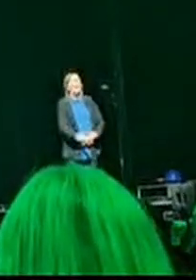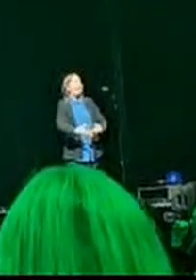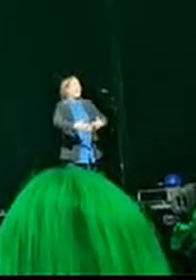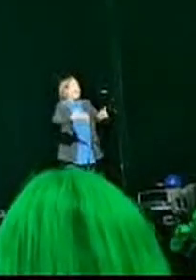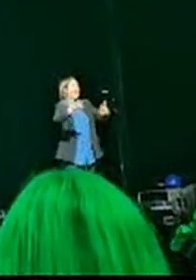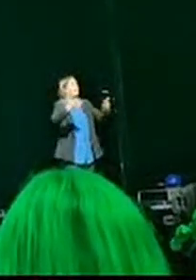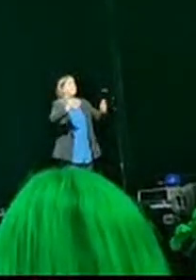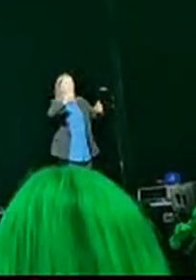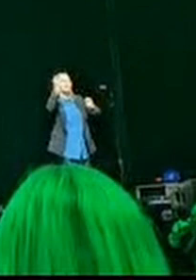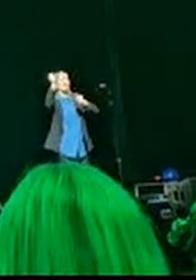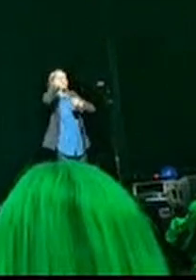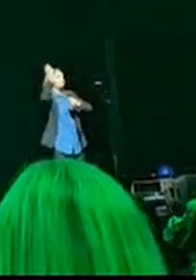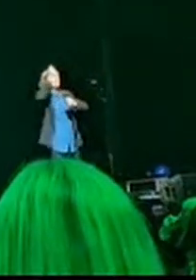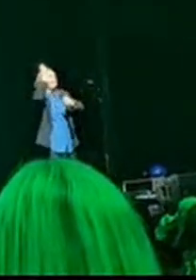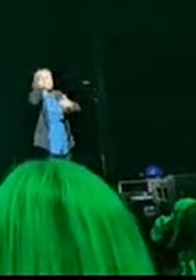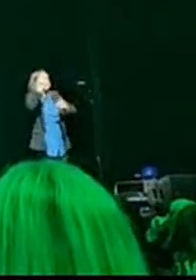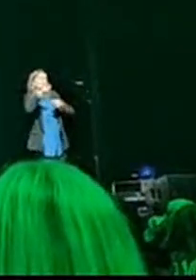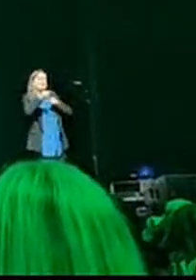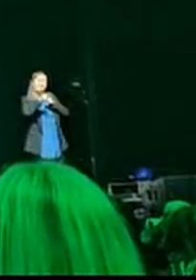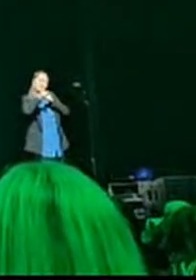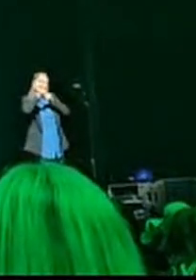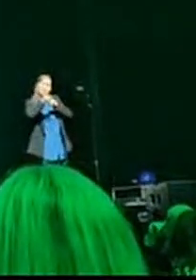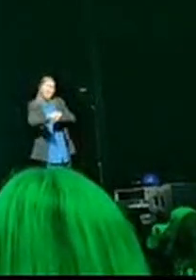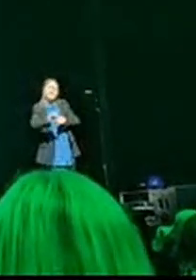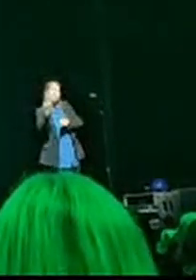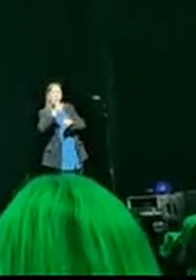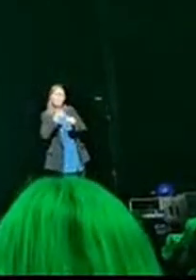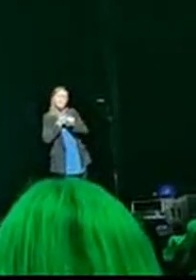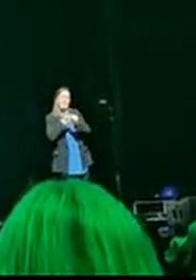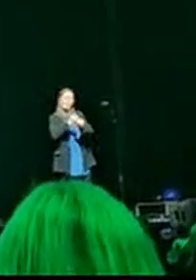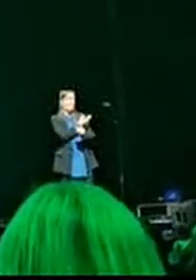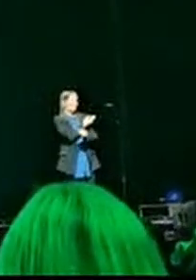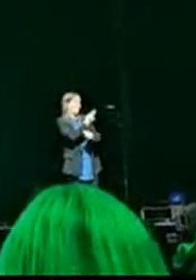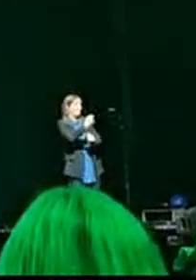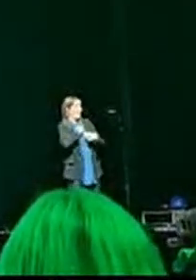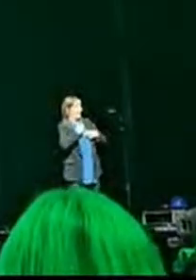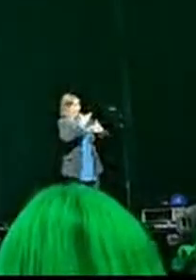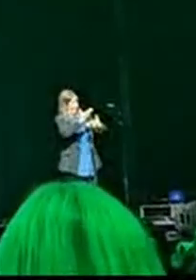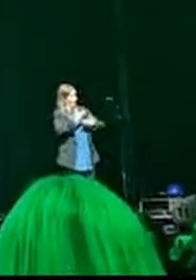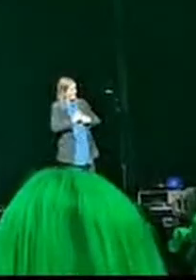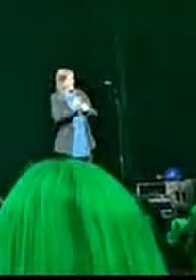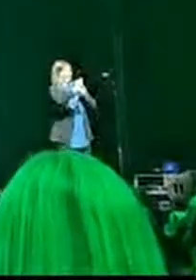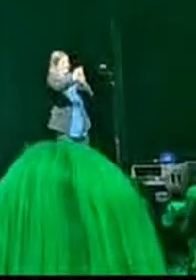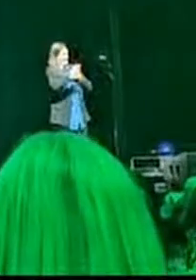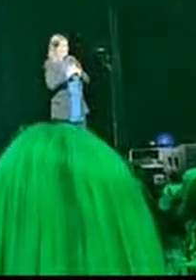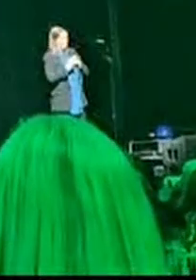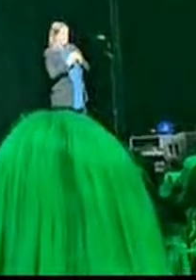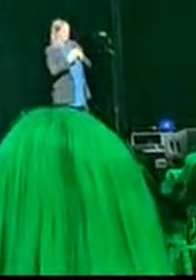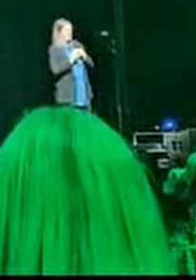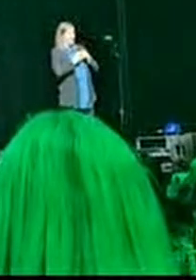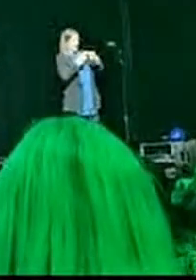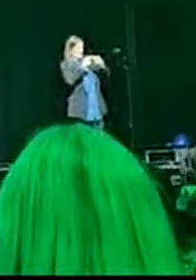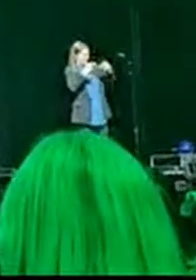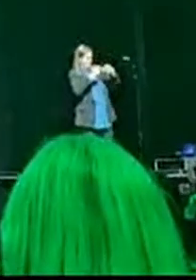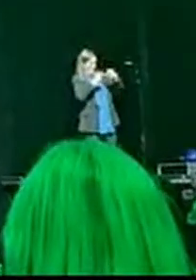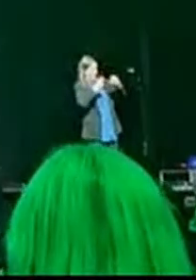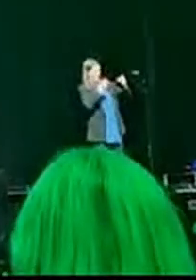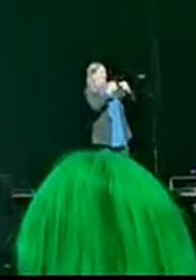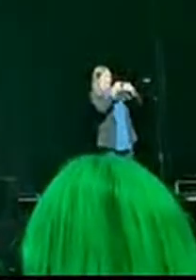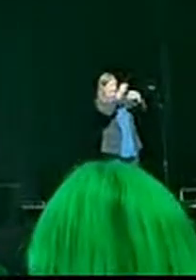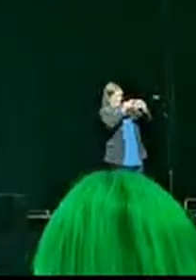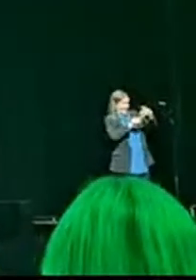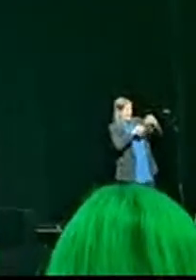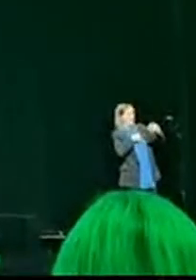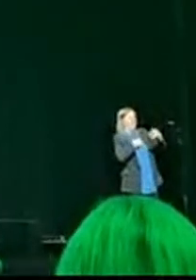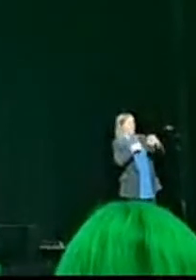Anybody's success is dependent on the support of others. I get emails, right, that are about 3 lines long. And then after